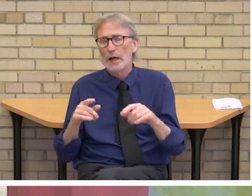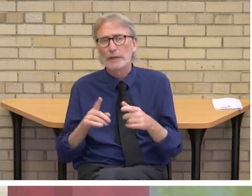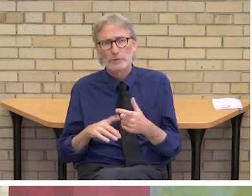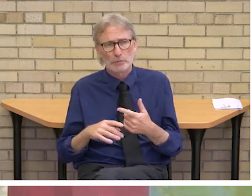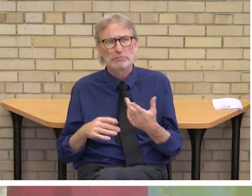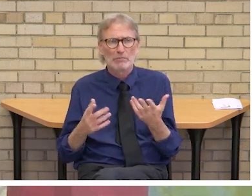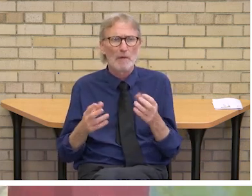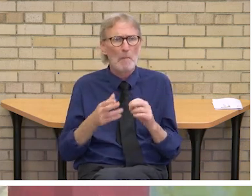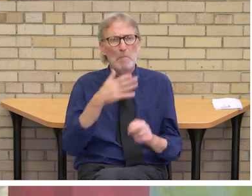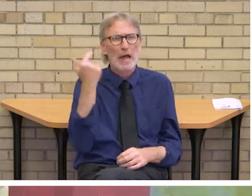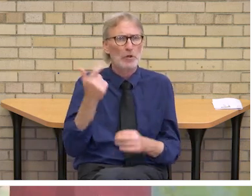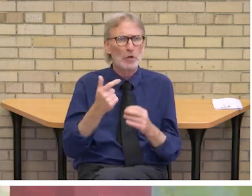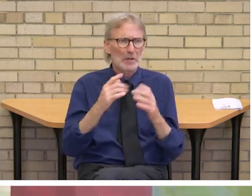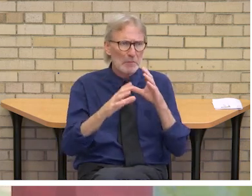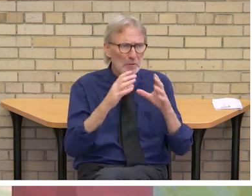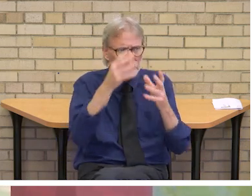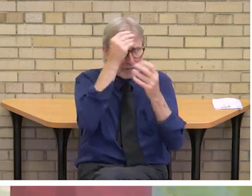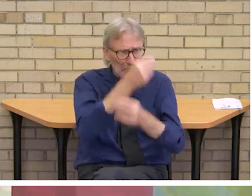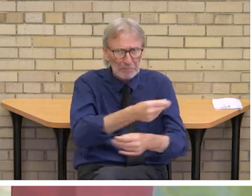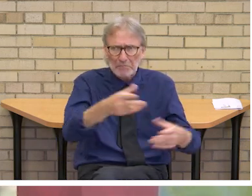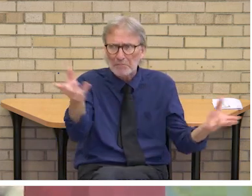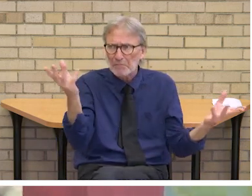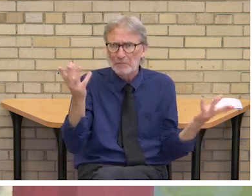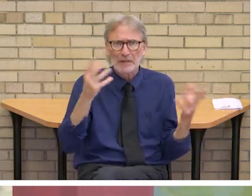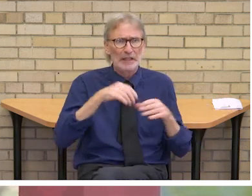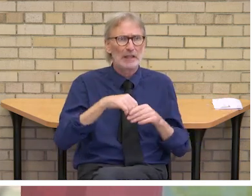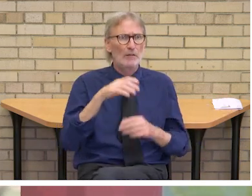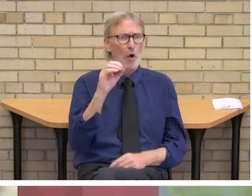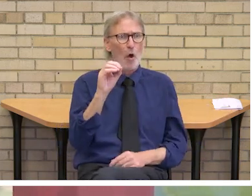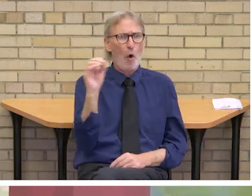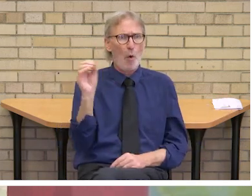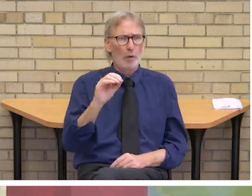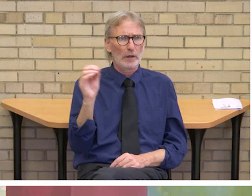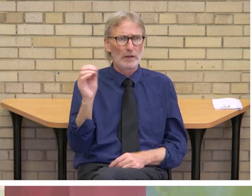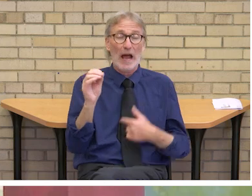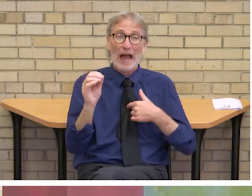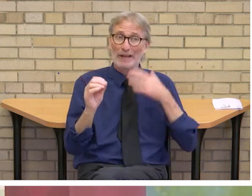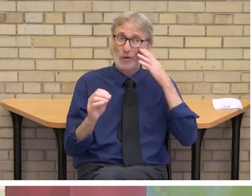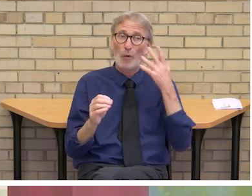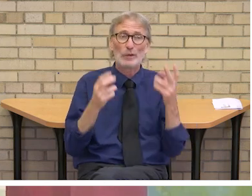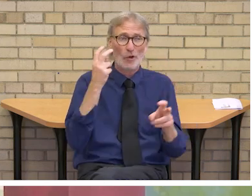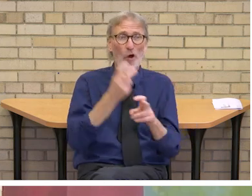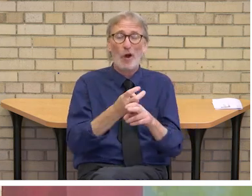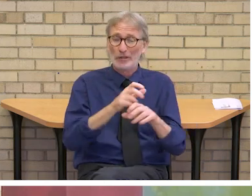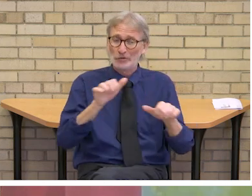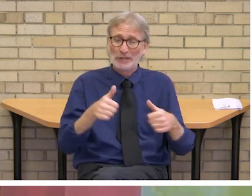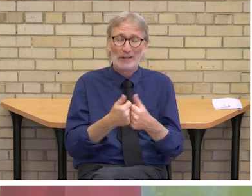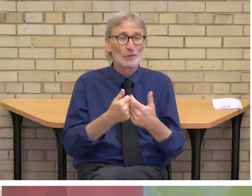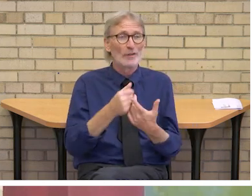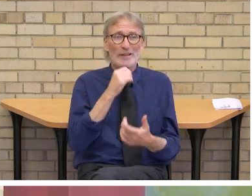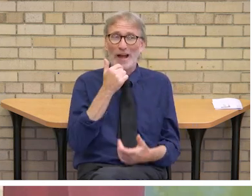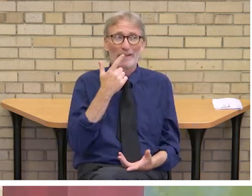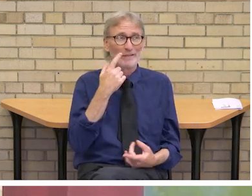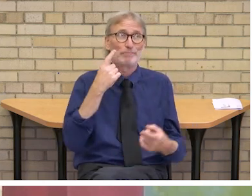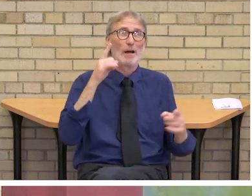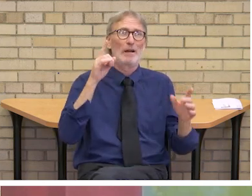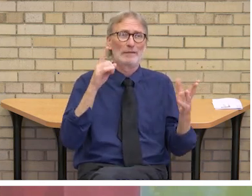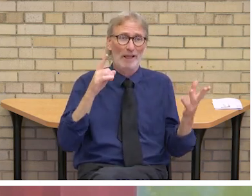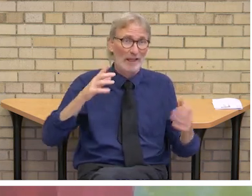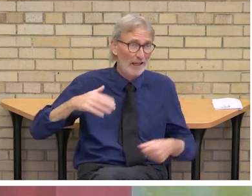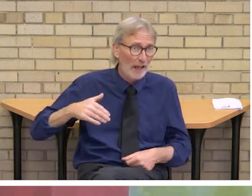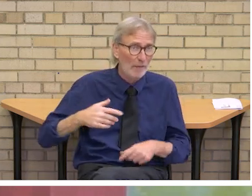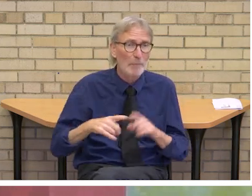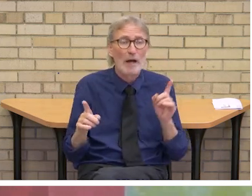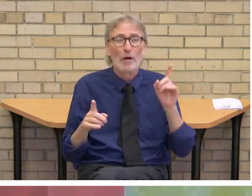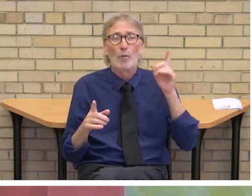our communication about closures in Oakland in particular. I know that it's been a challenge. We aren't there yet, but we are trying to,